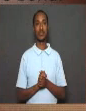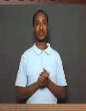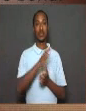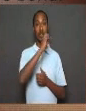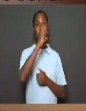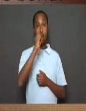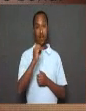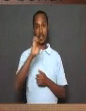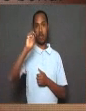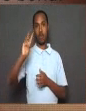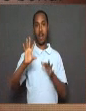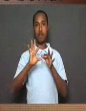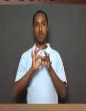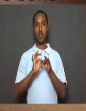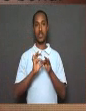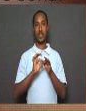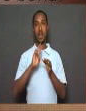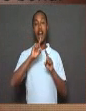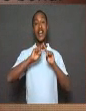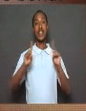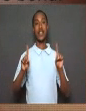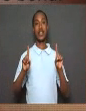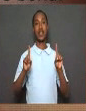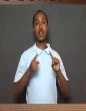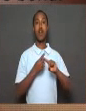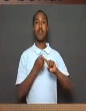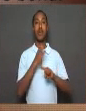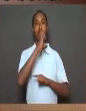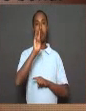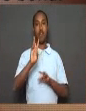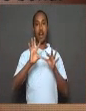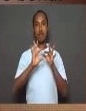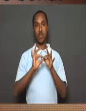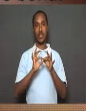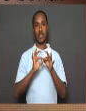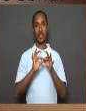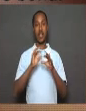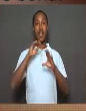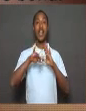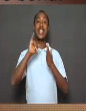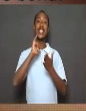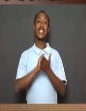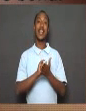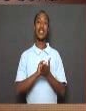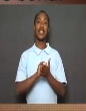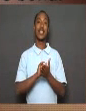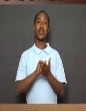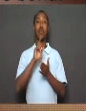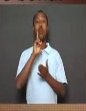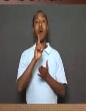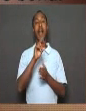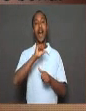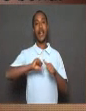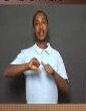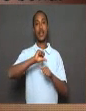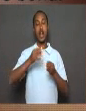Coordinate covalent bonds are different from covalent bonds in that just one